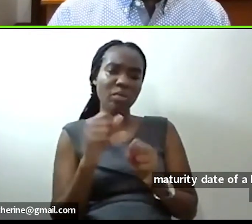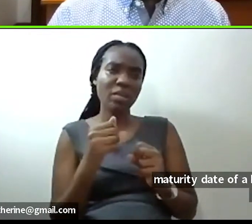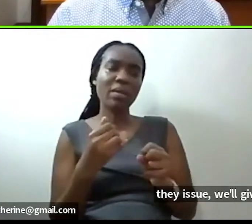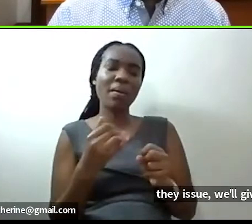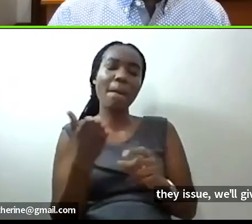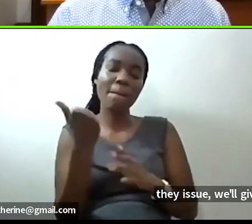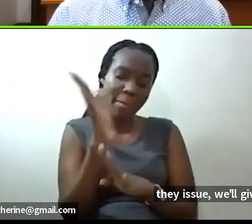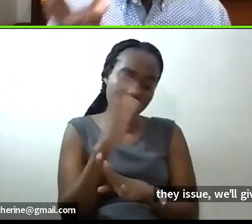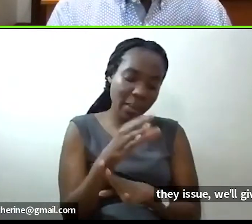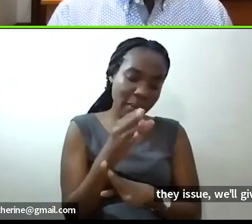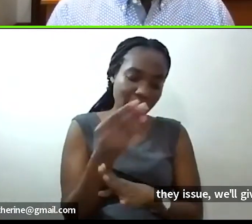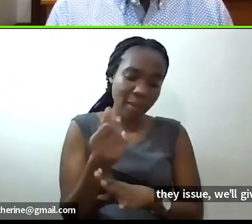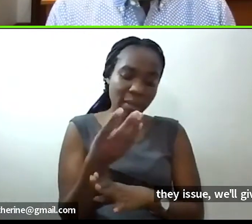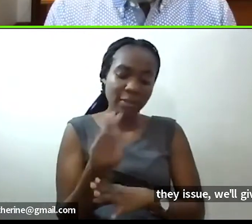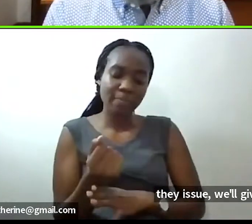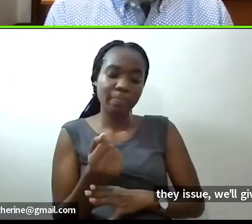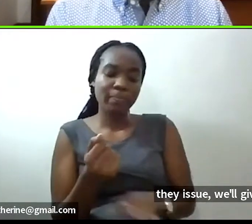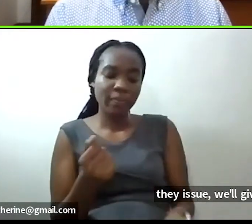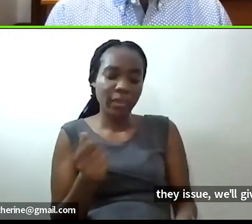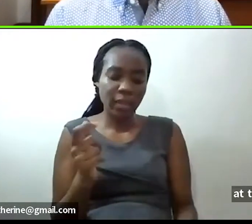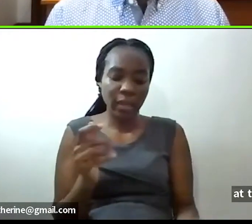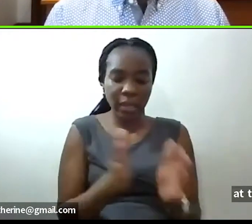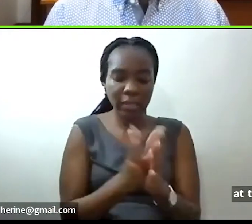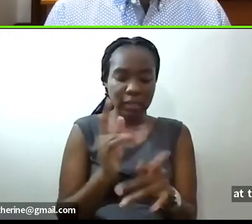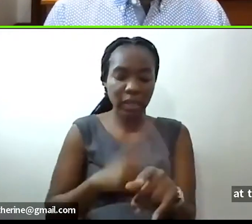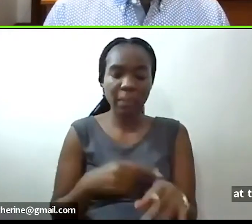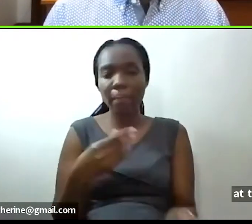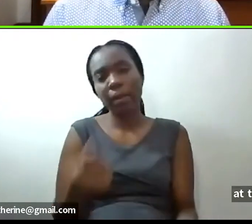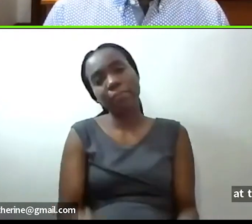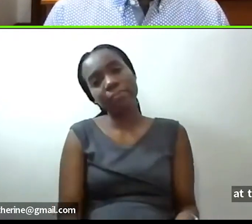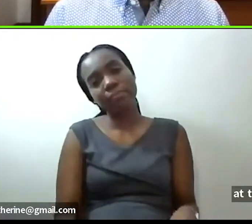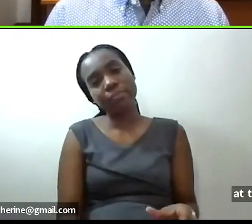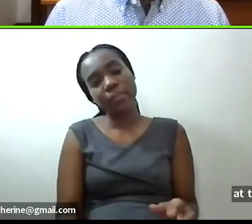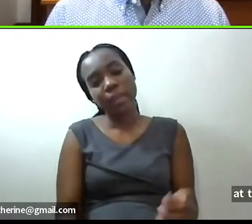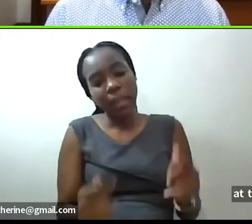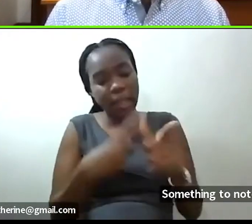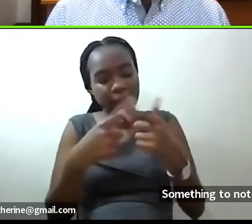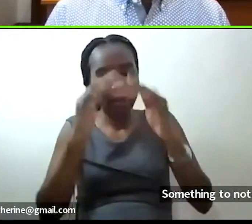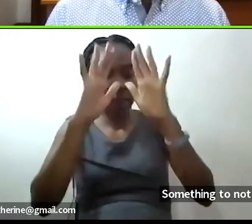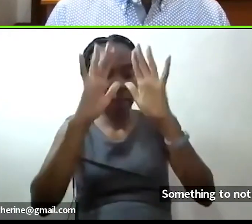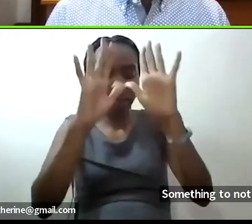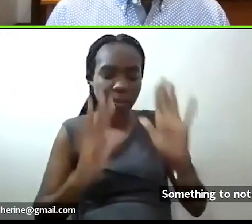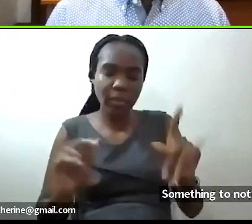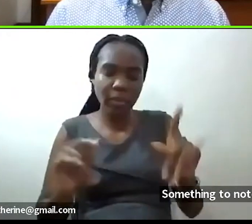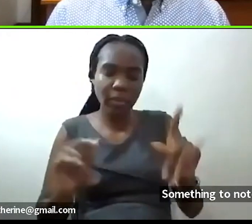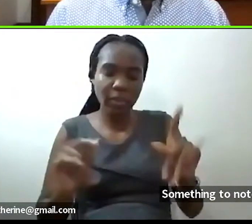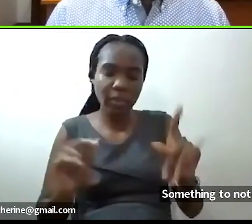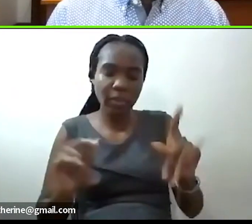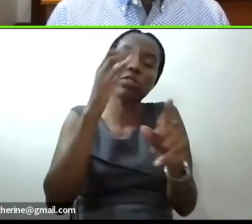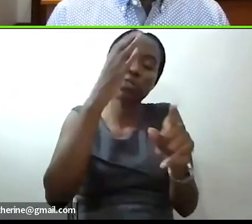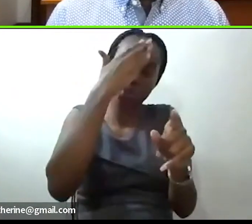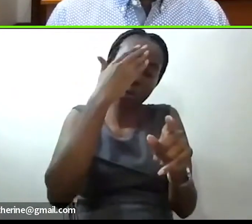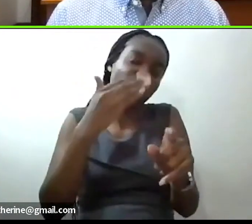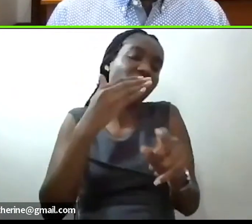buying. Something to note also is that the price of a bond will fluctuate over its life